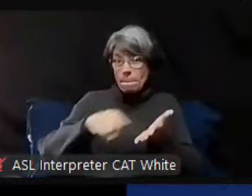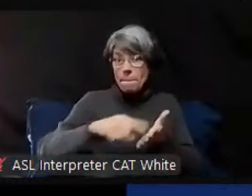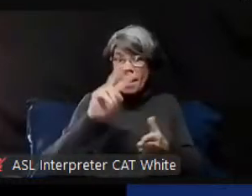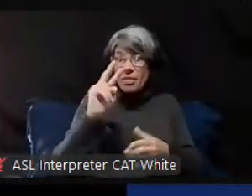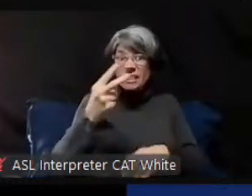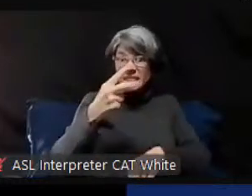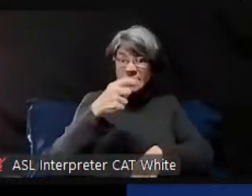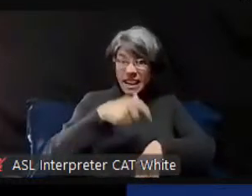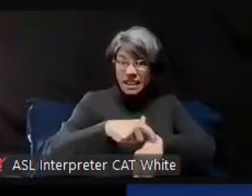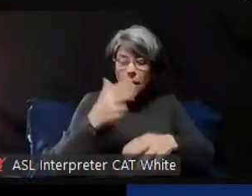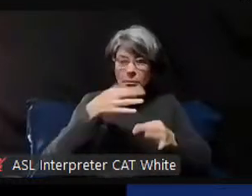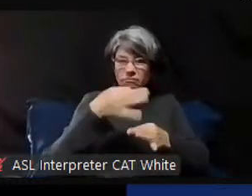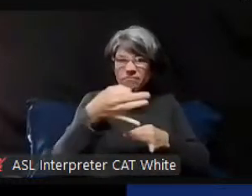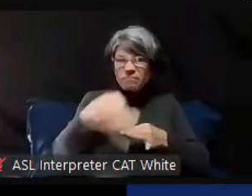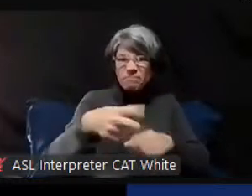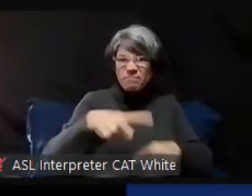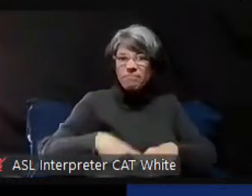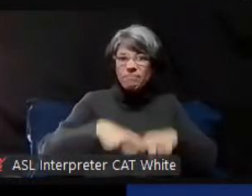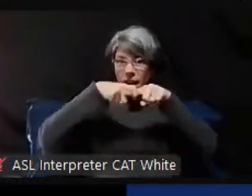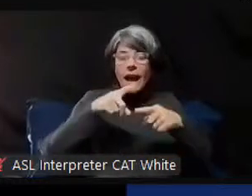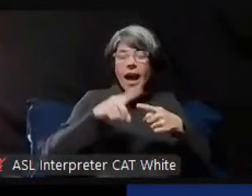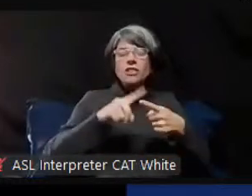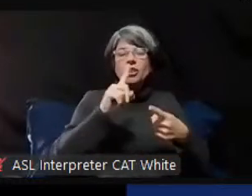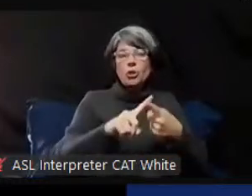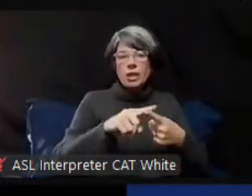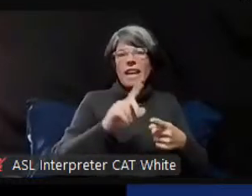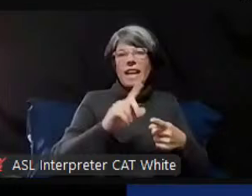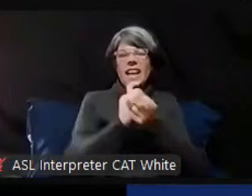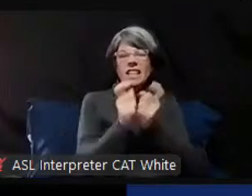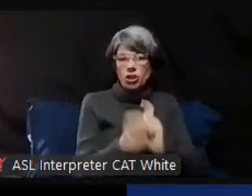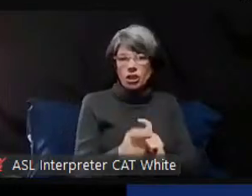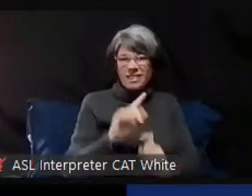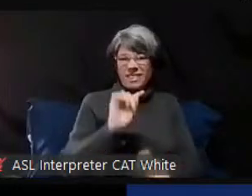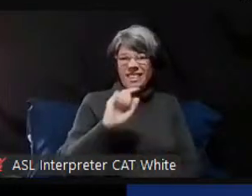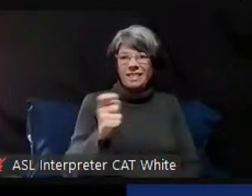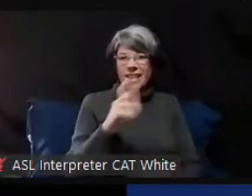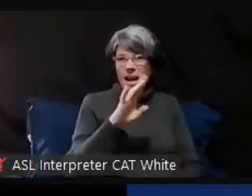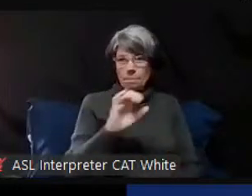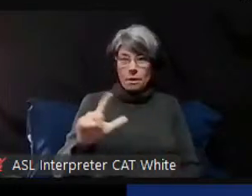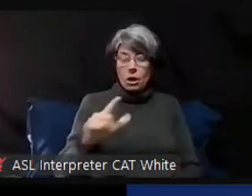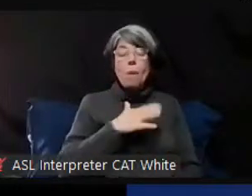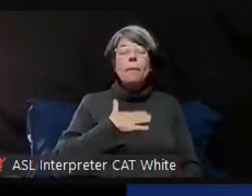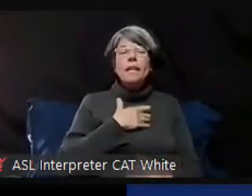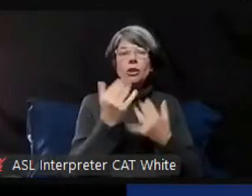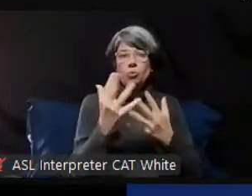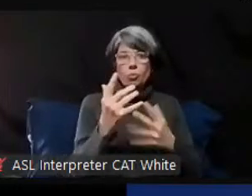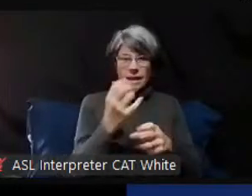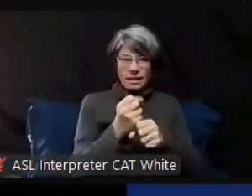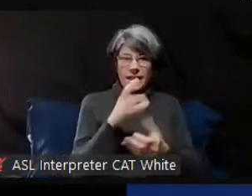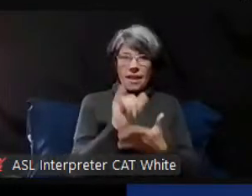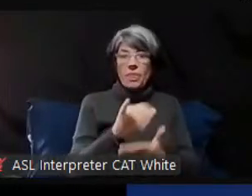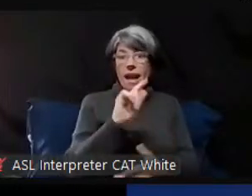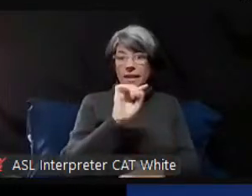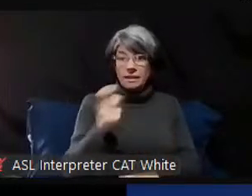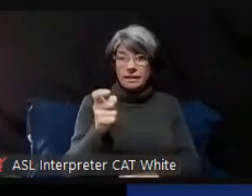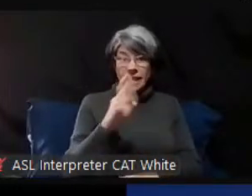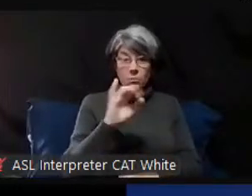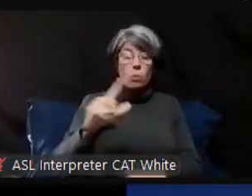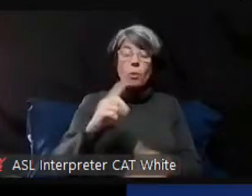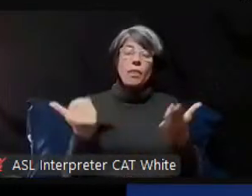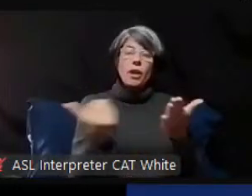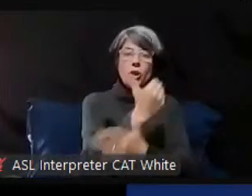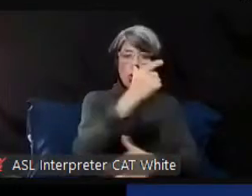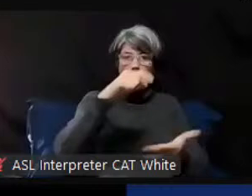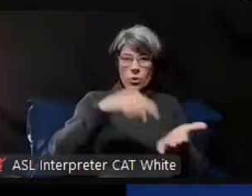property taxes until you receive an adjusted tax bill. I recommend that you please wait to receive an adjusted tax bill with a new due date